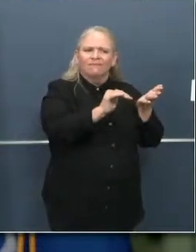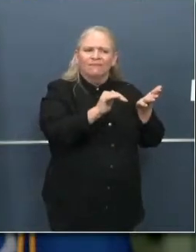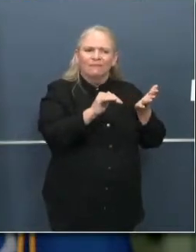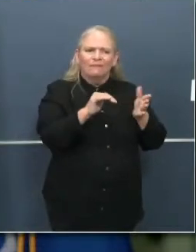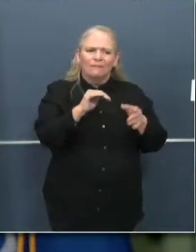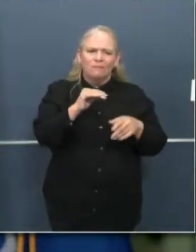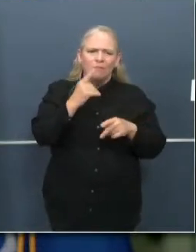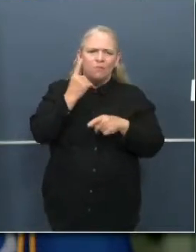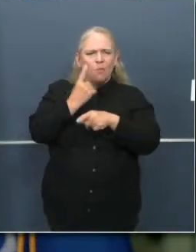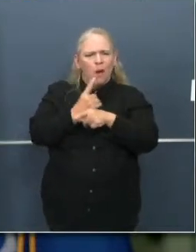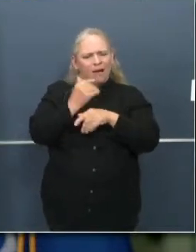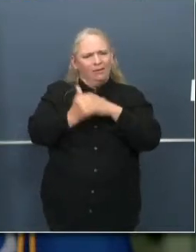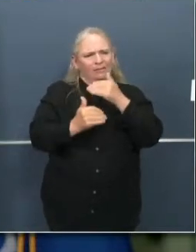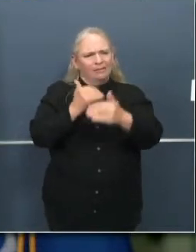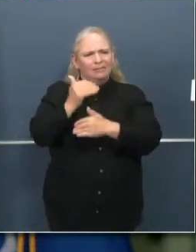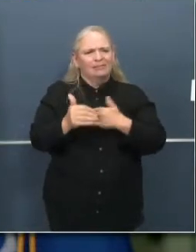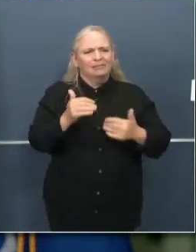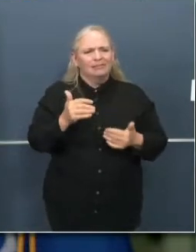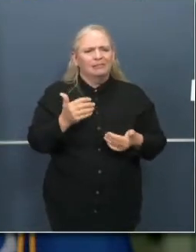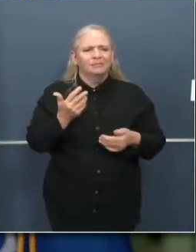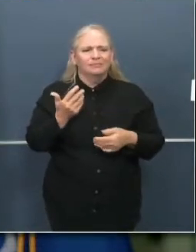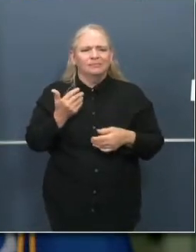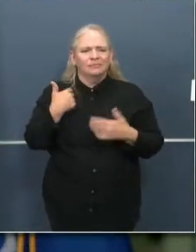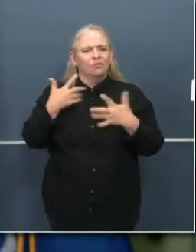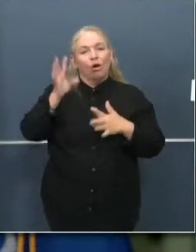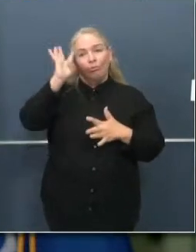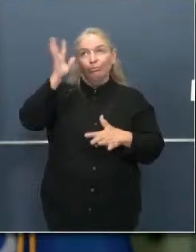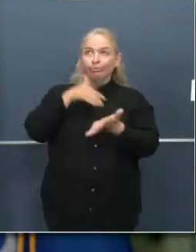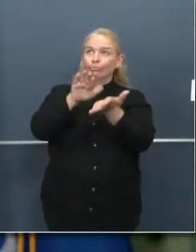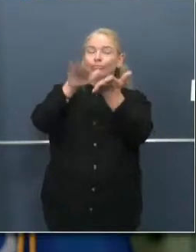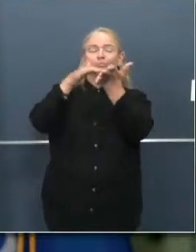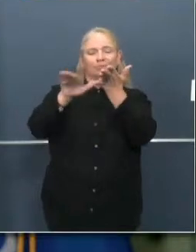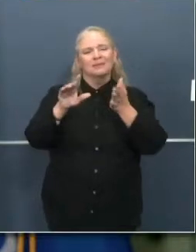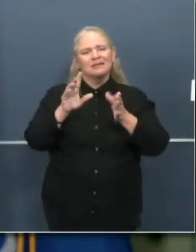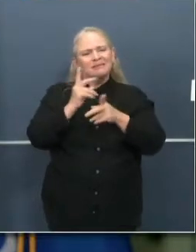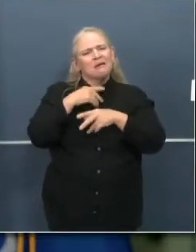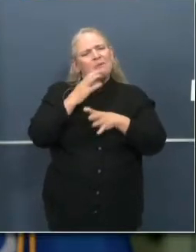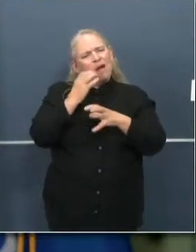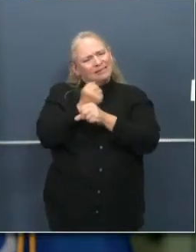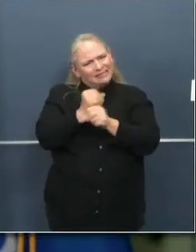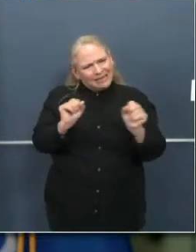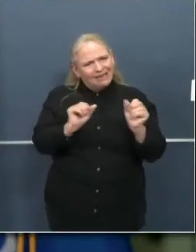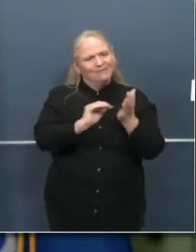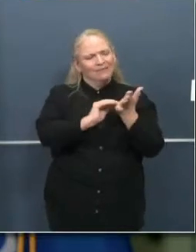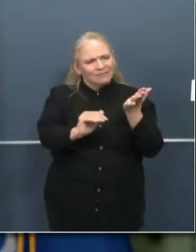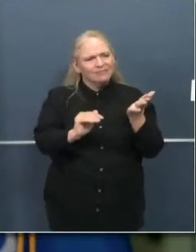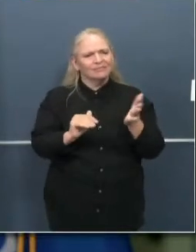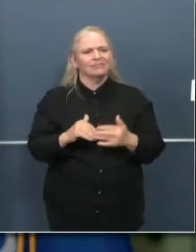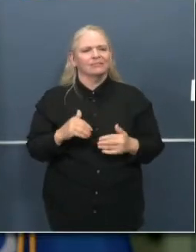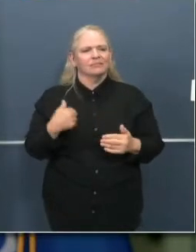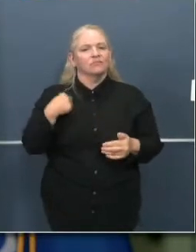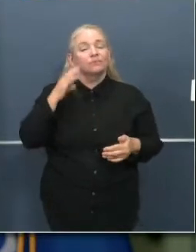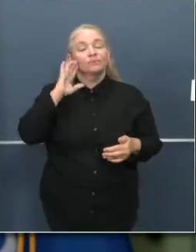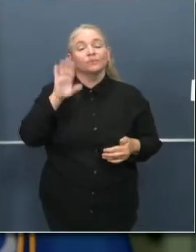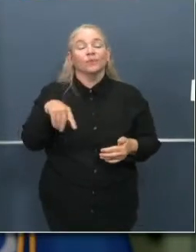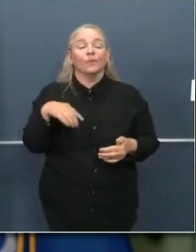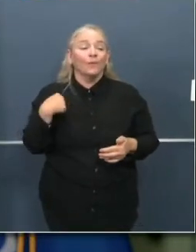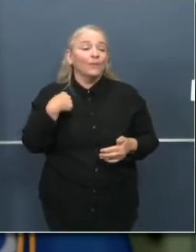where we are near the end of a term and we can responsibly adjudicate risk